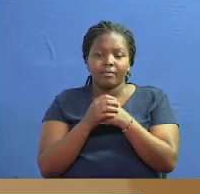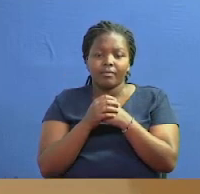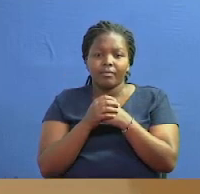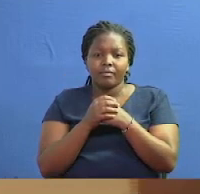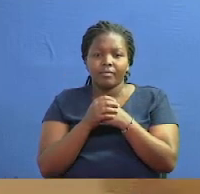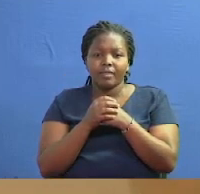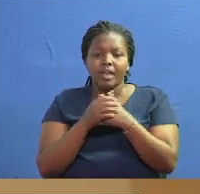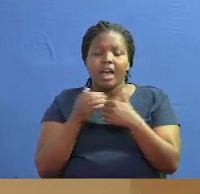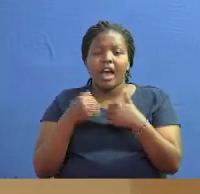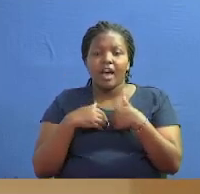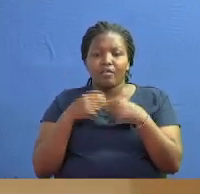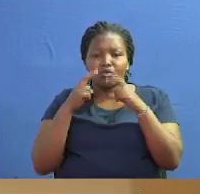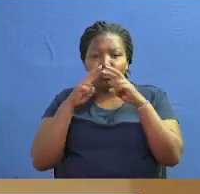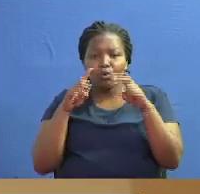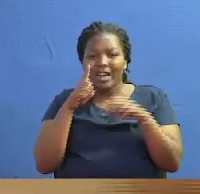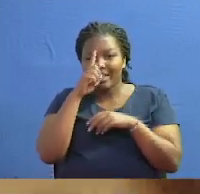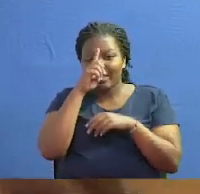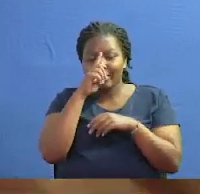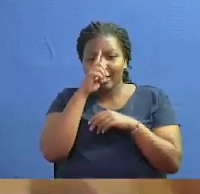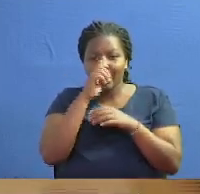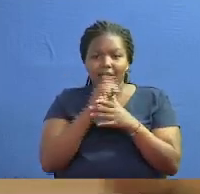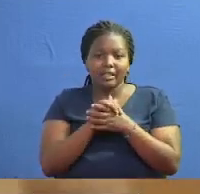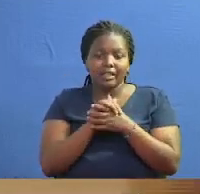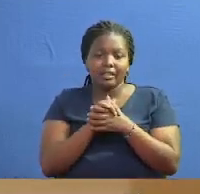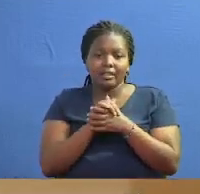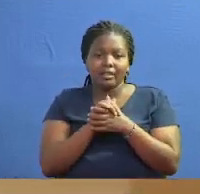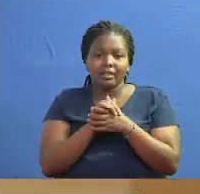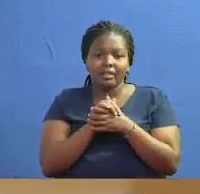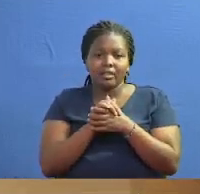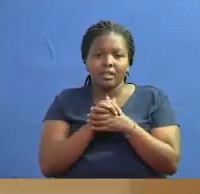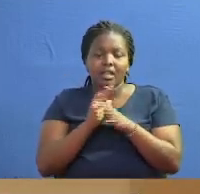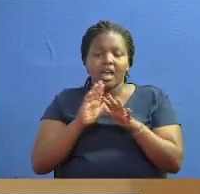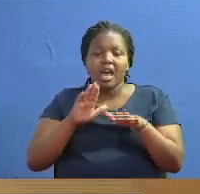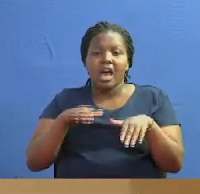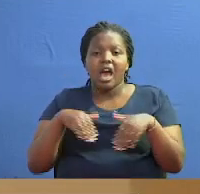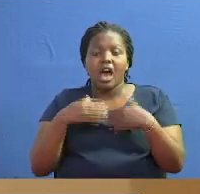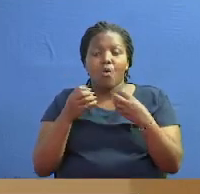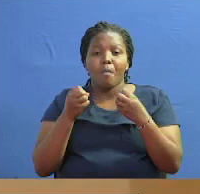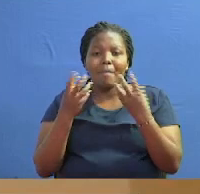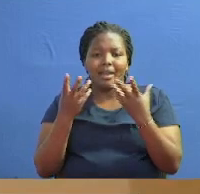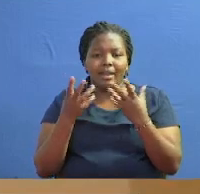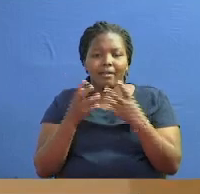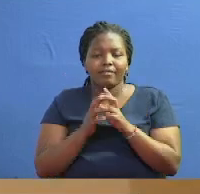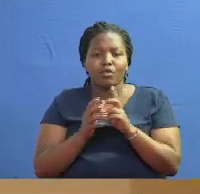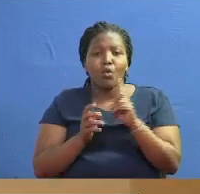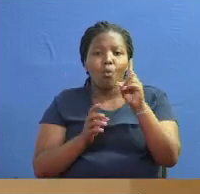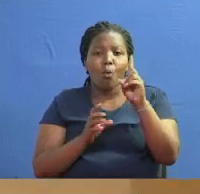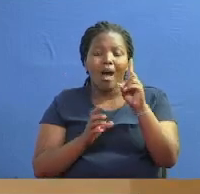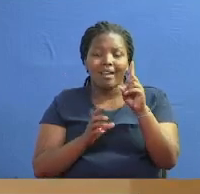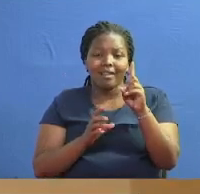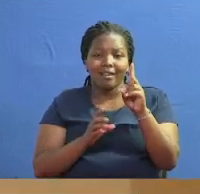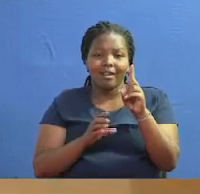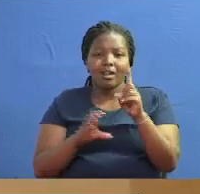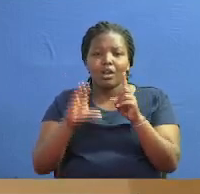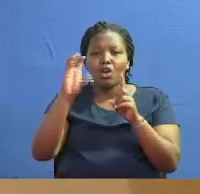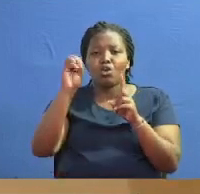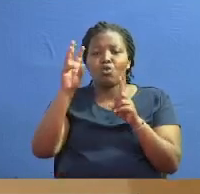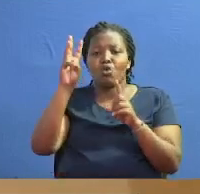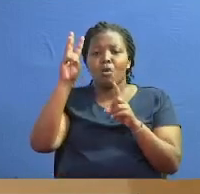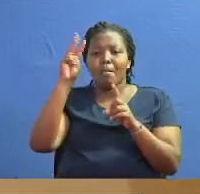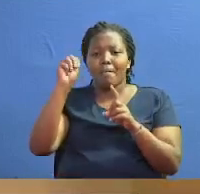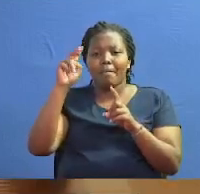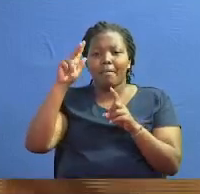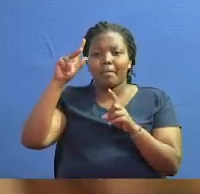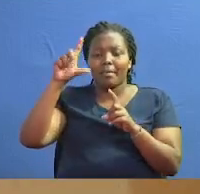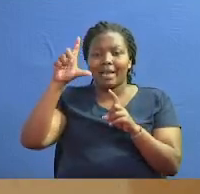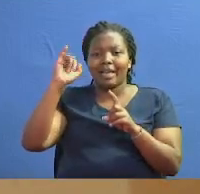have to look at the seriousness. When I say severity, I mean how many. Malaria is divided into two. There is complicated malaria and there's uncomplicated malaria. So we